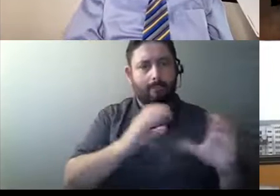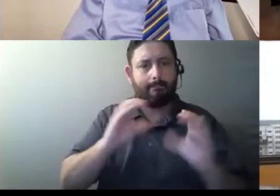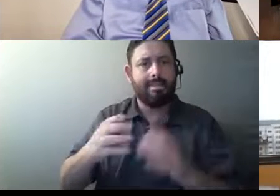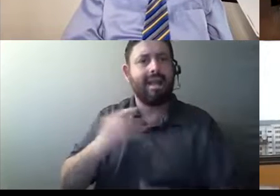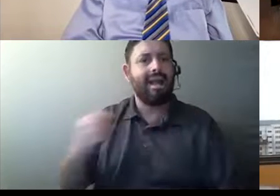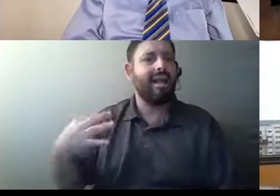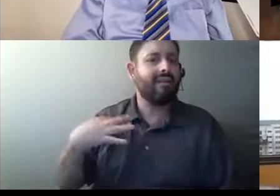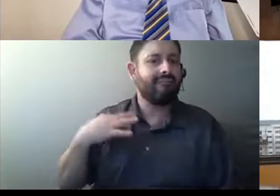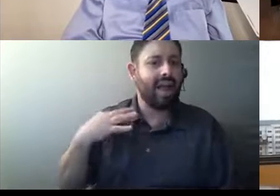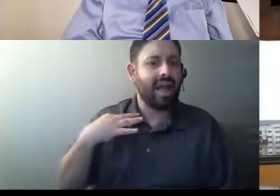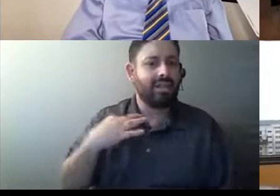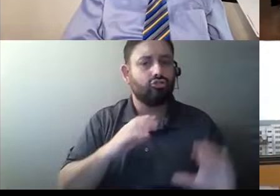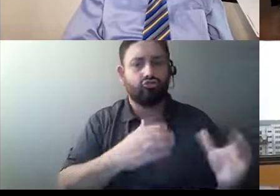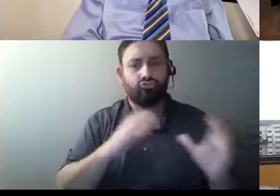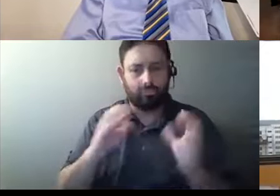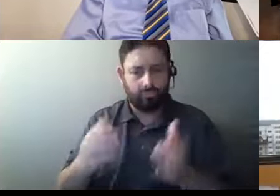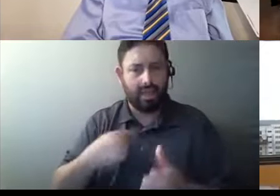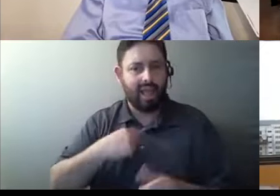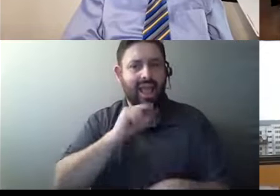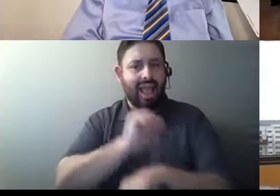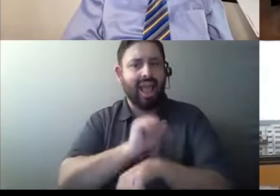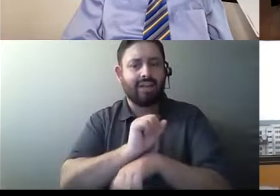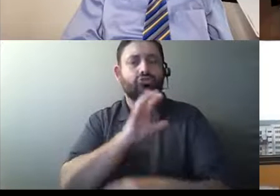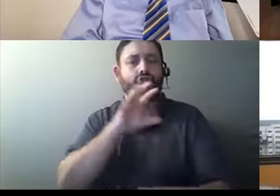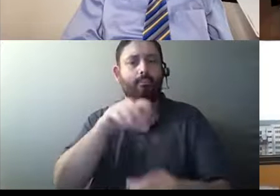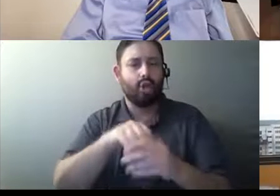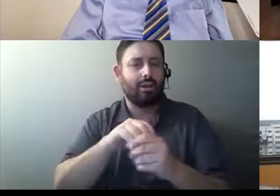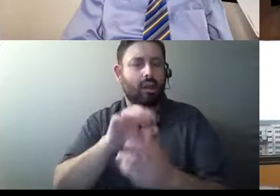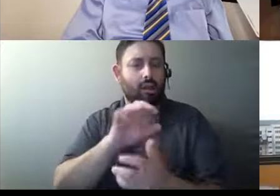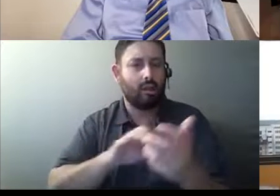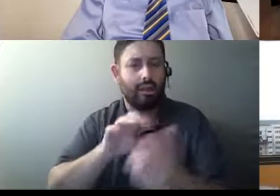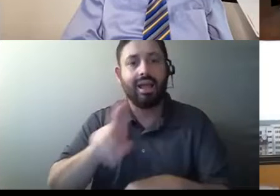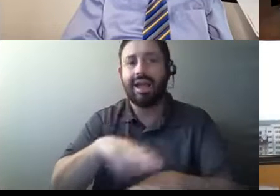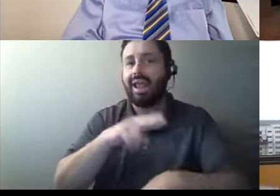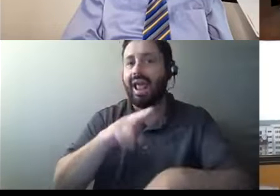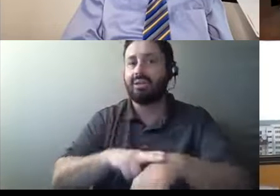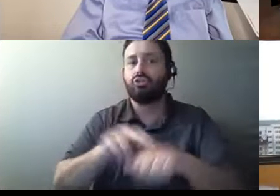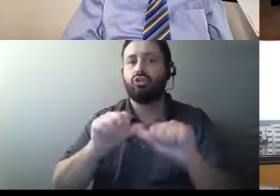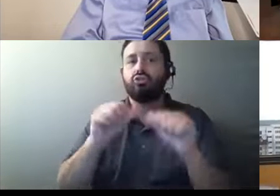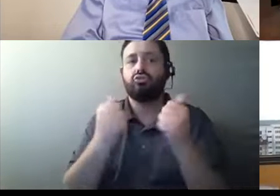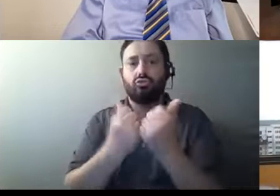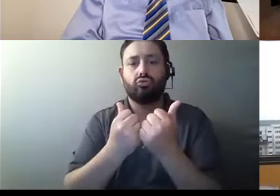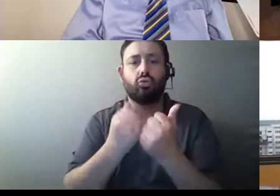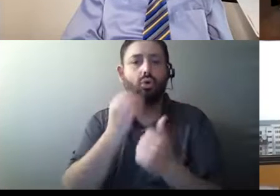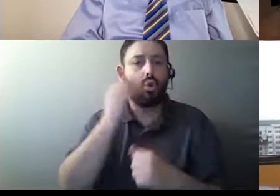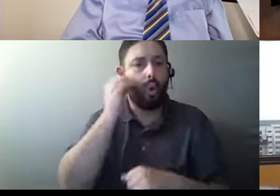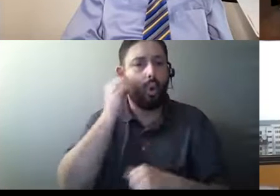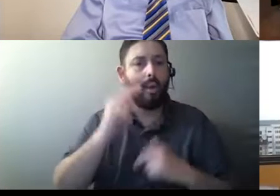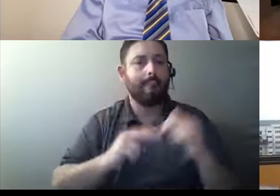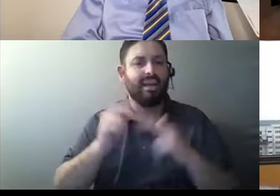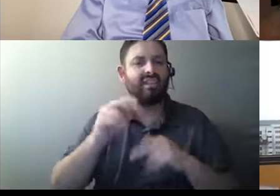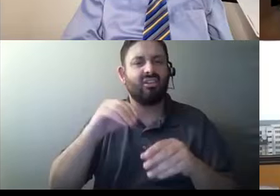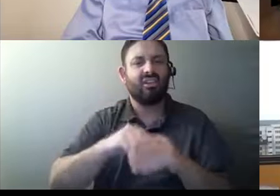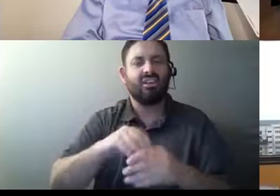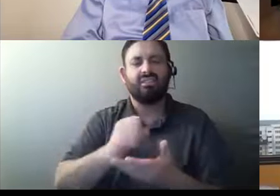groups. I actually participated in the National Association of Home Builder student chapter at St. Philip's College.